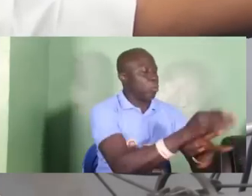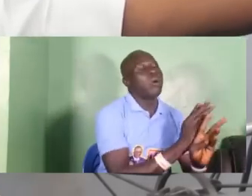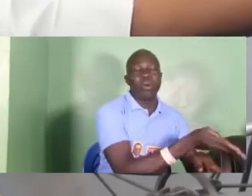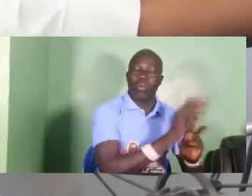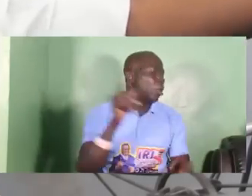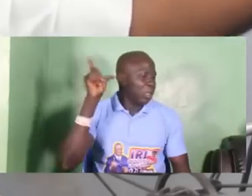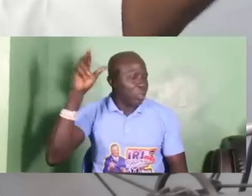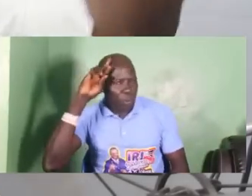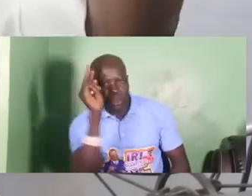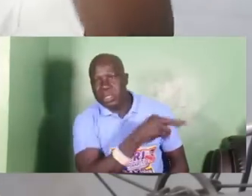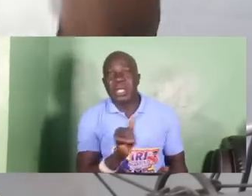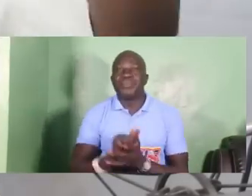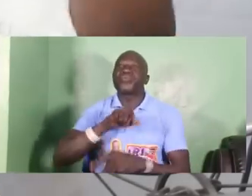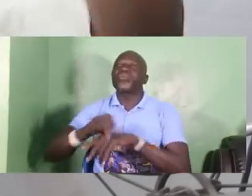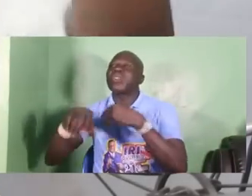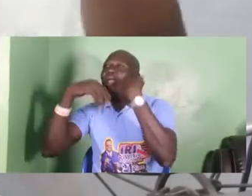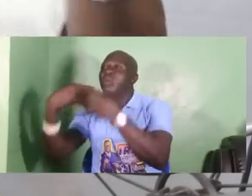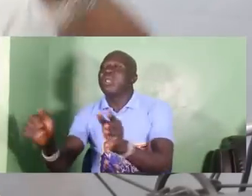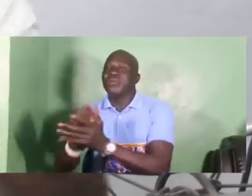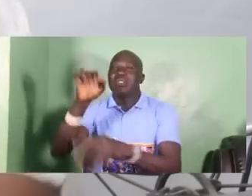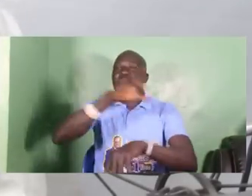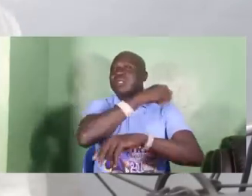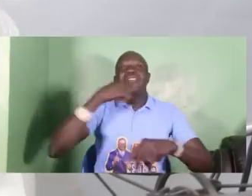for money. Hear me, sir.